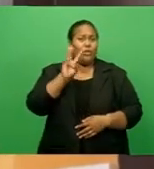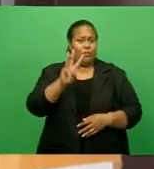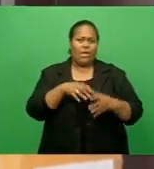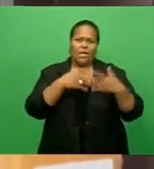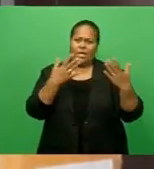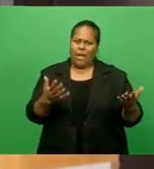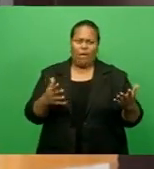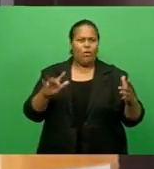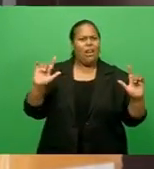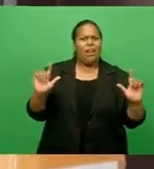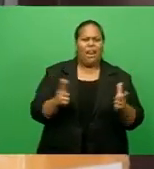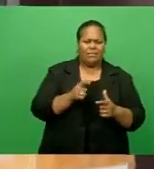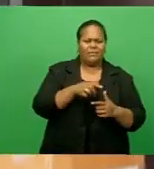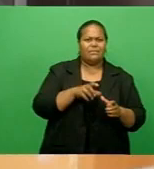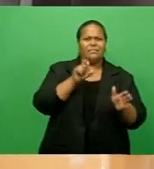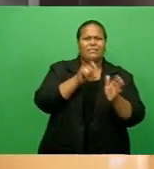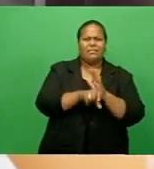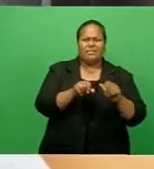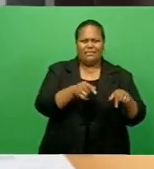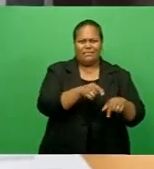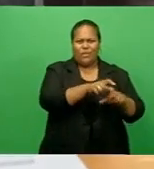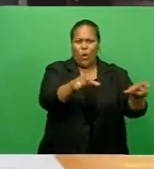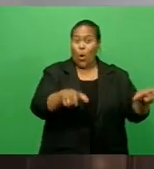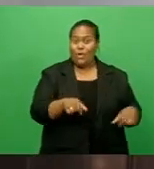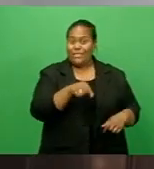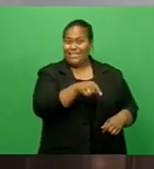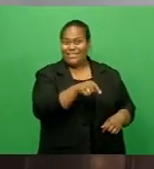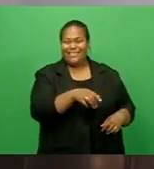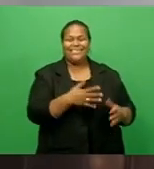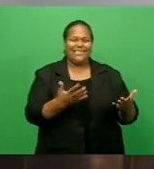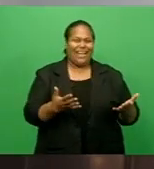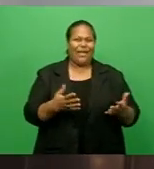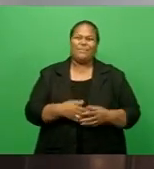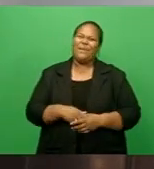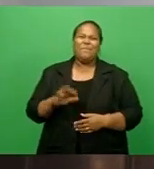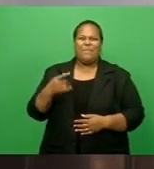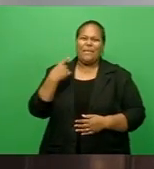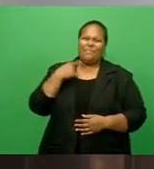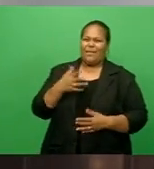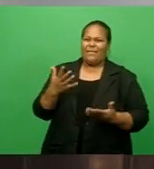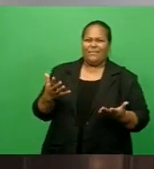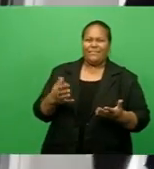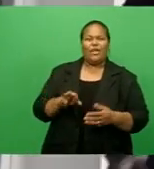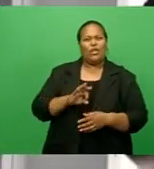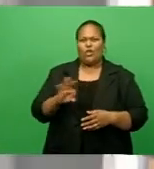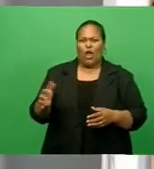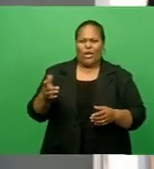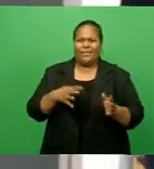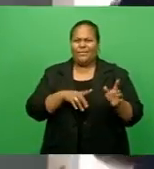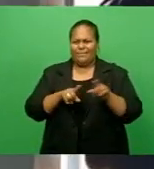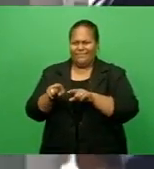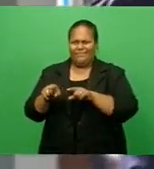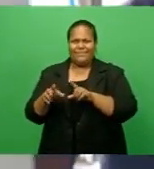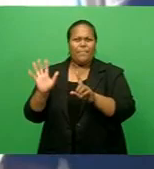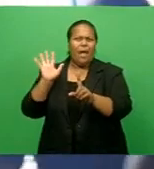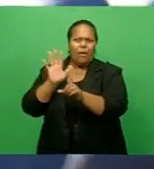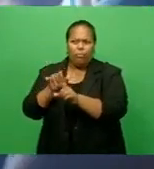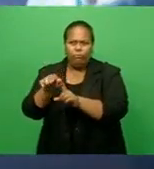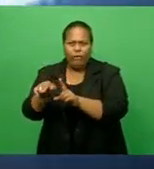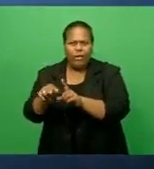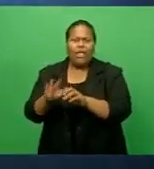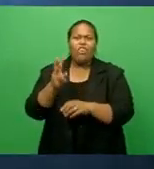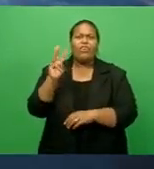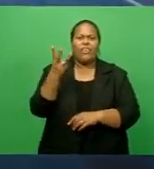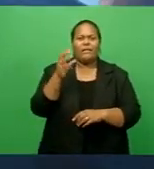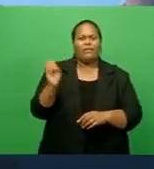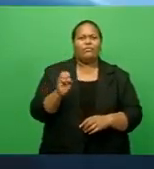a lesser charge each of manslaughter. The matter has been adjourned to 30th of November. The alleged incident occurred on the 3rd of